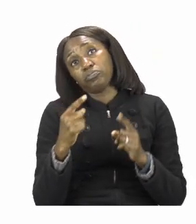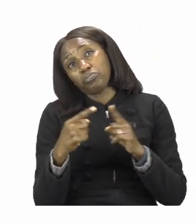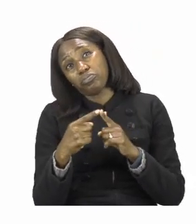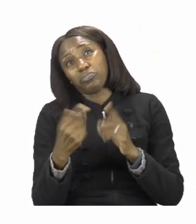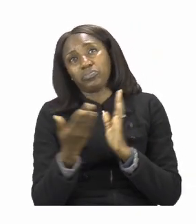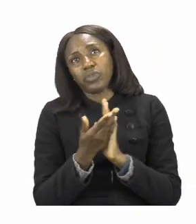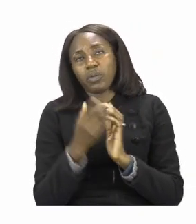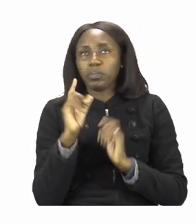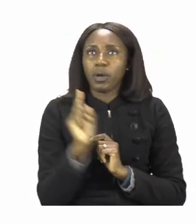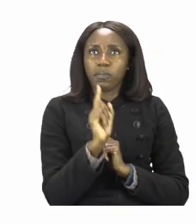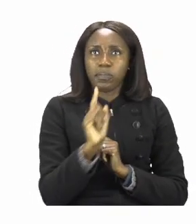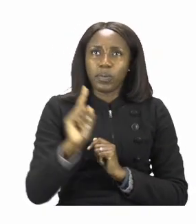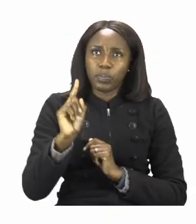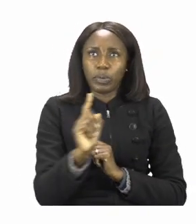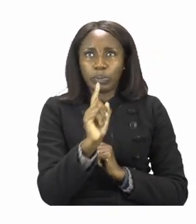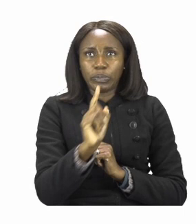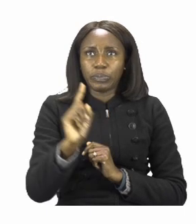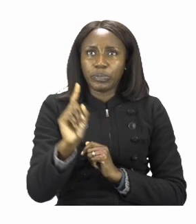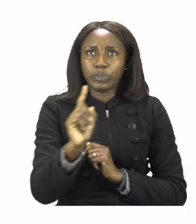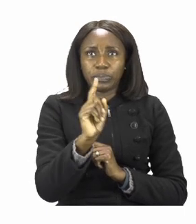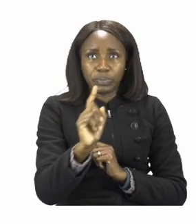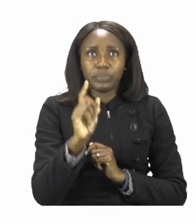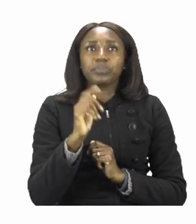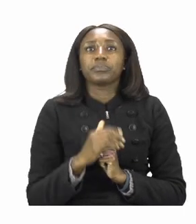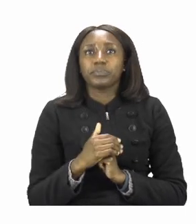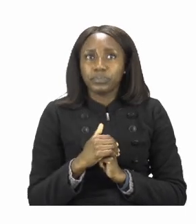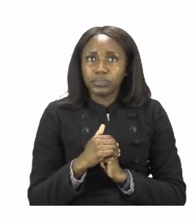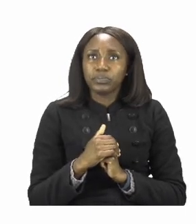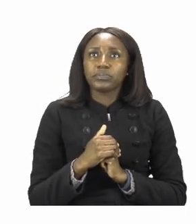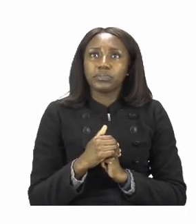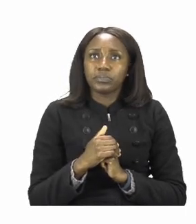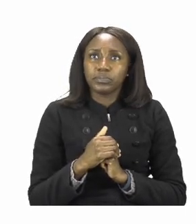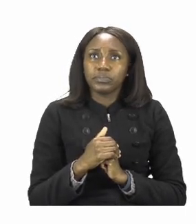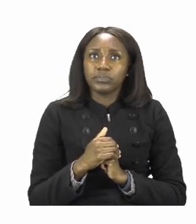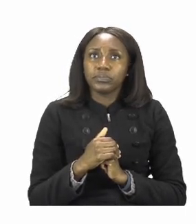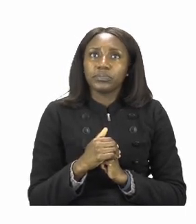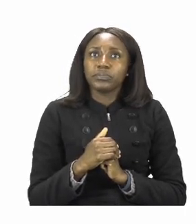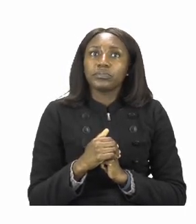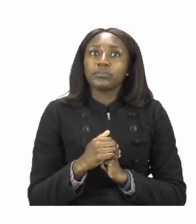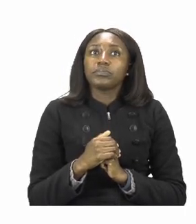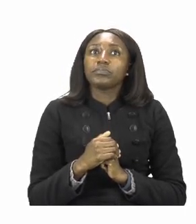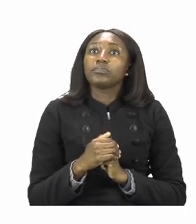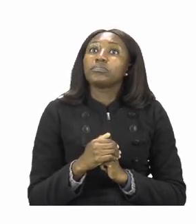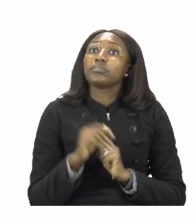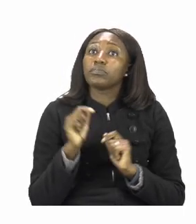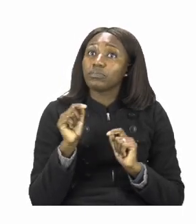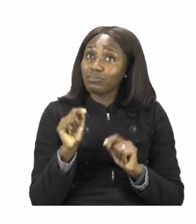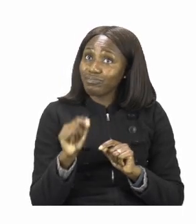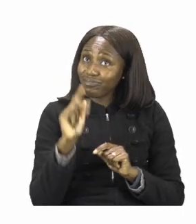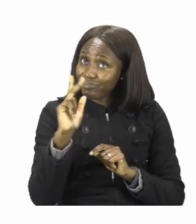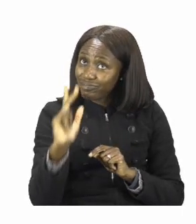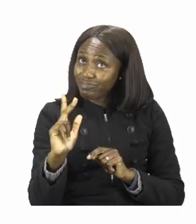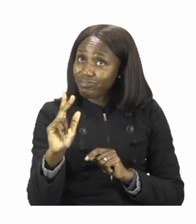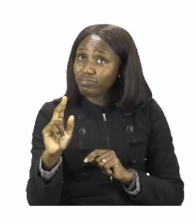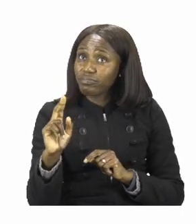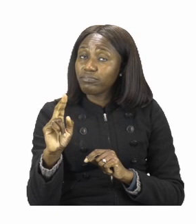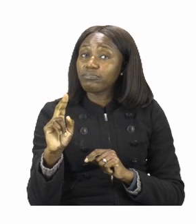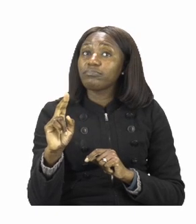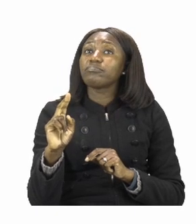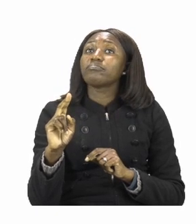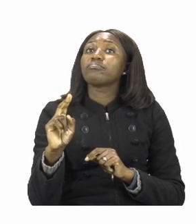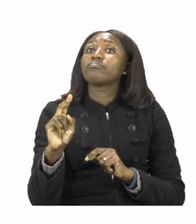another place. A pedestrian is someone who also uses the roads but may have